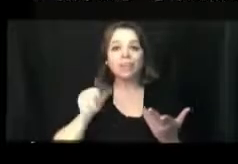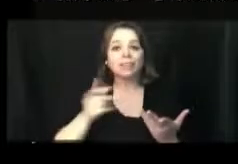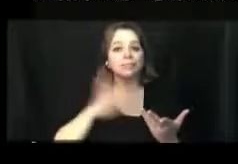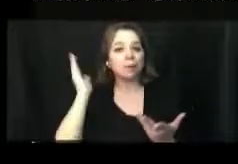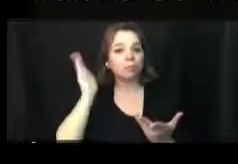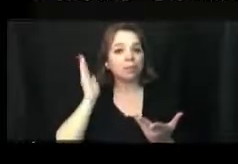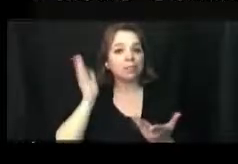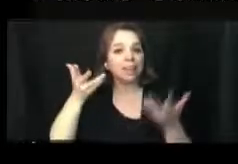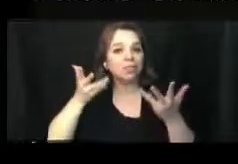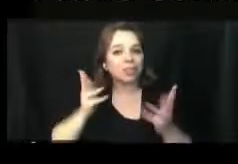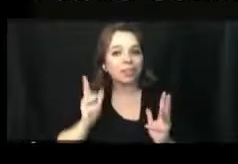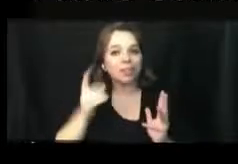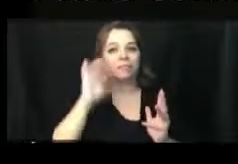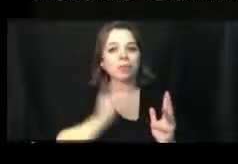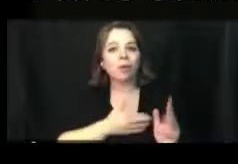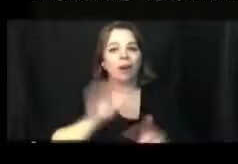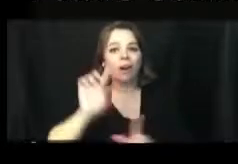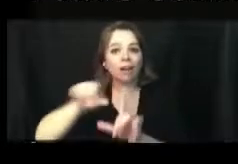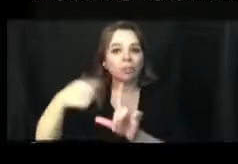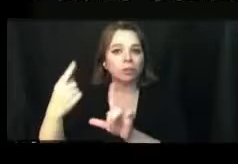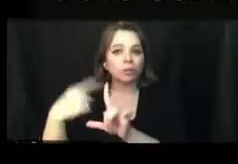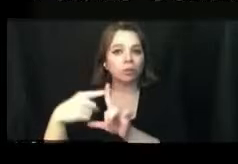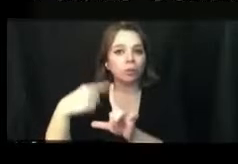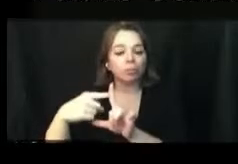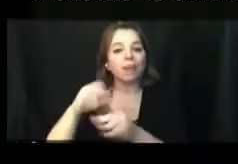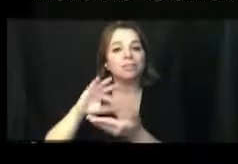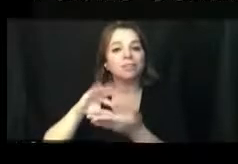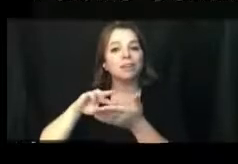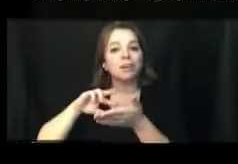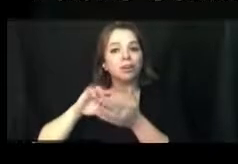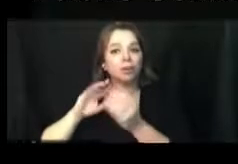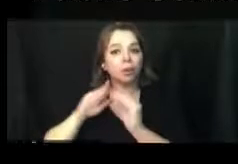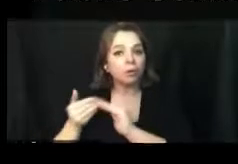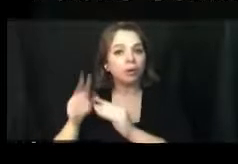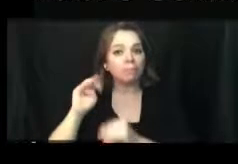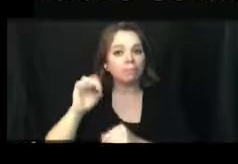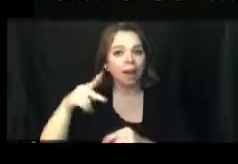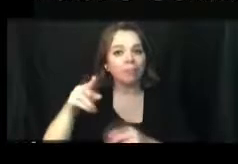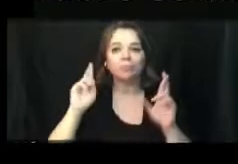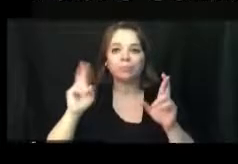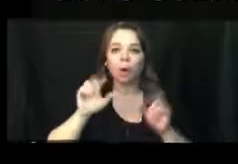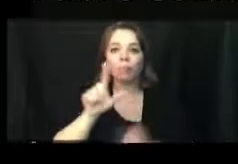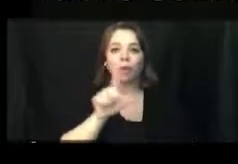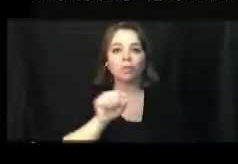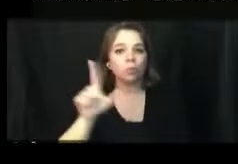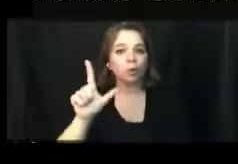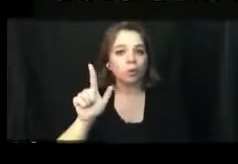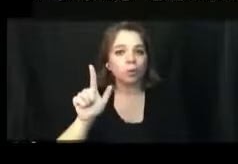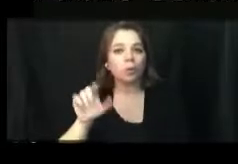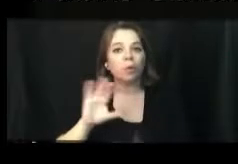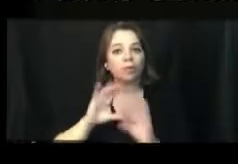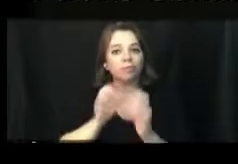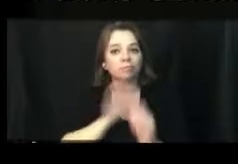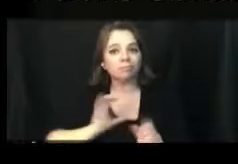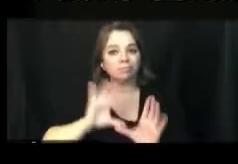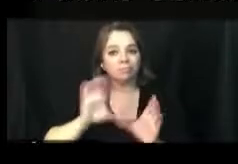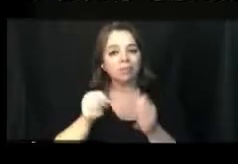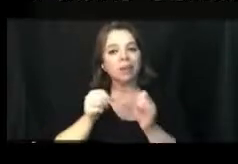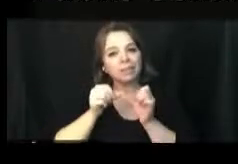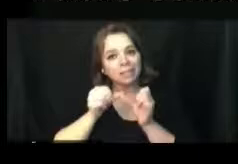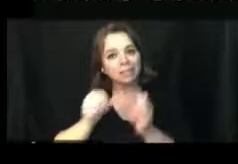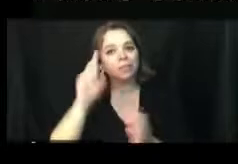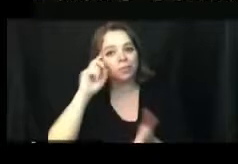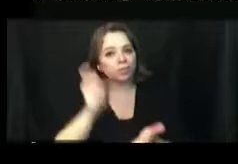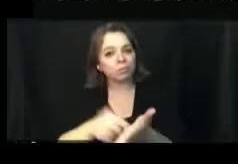presentation of our LGBTQ plus community maps. And we hope the 2021 Redistricting Commission continues to recognize the LGBTQ